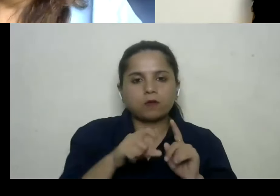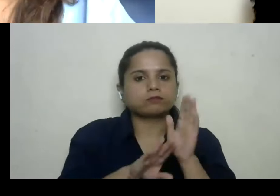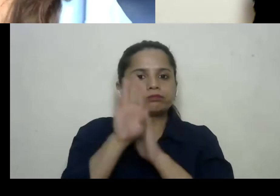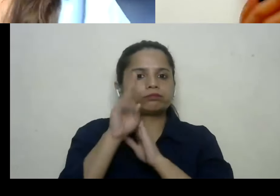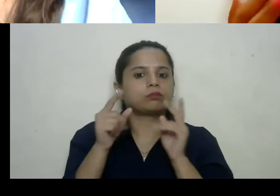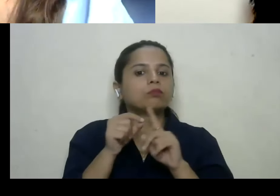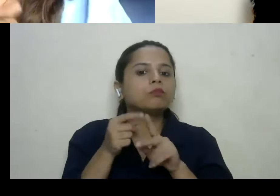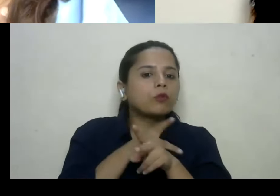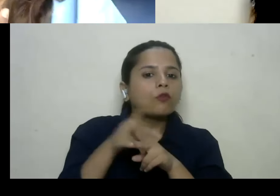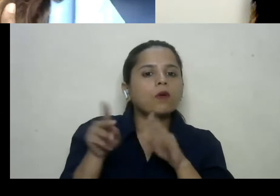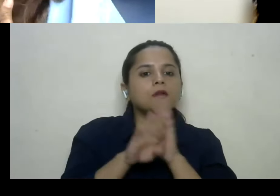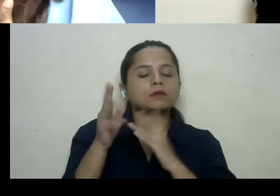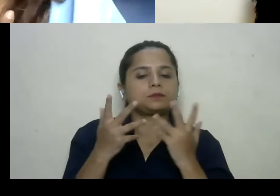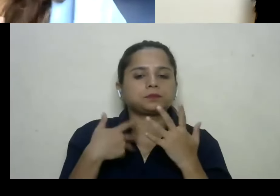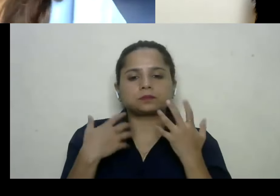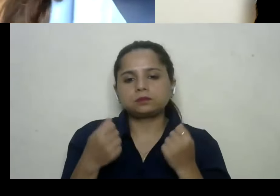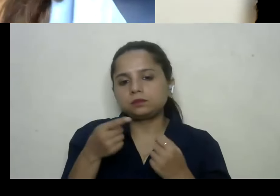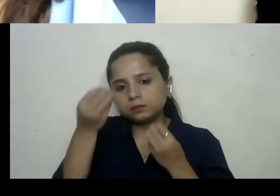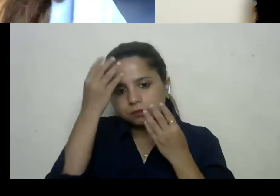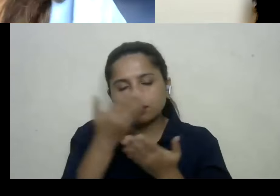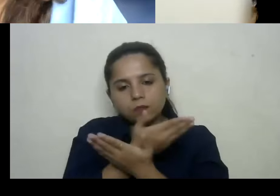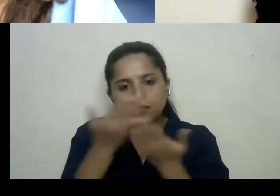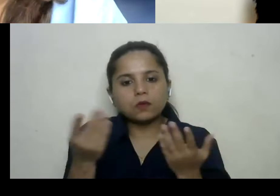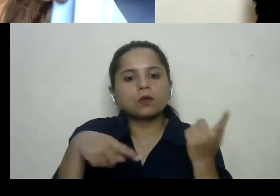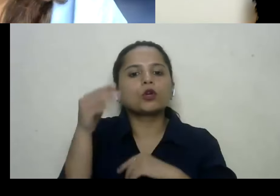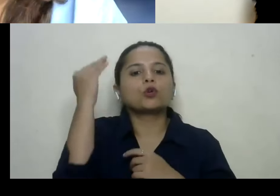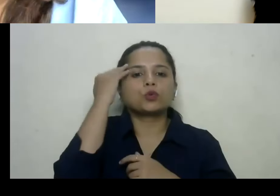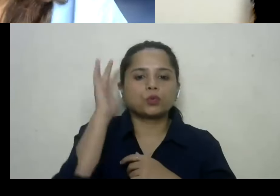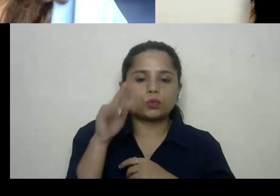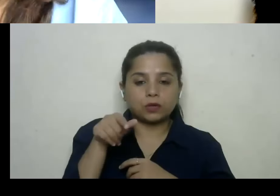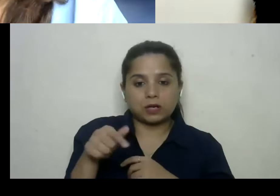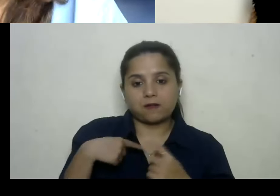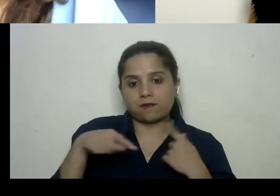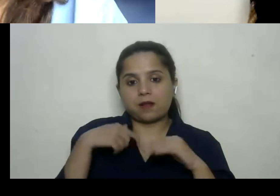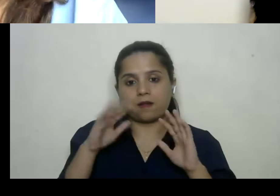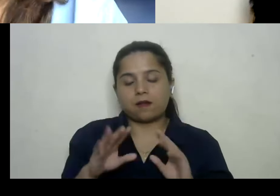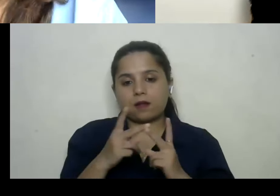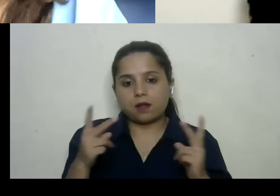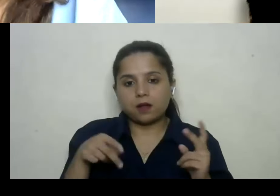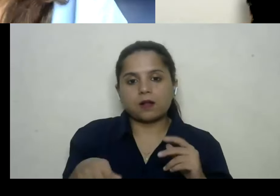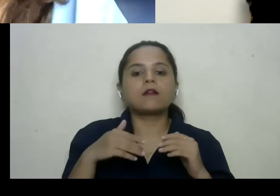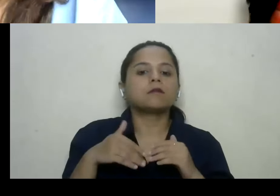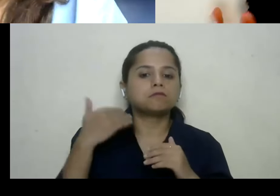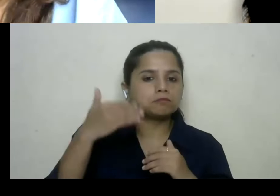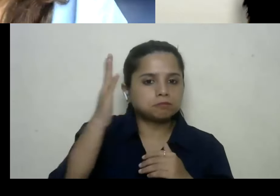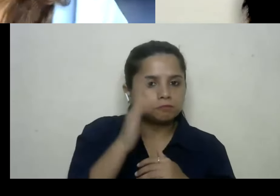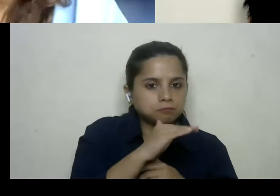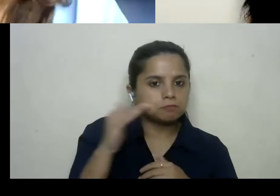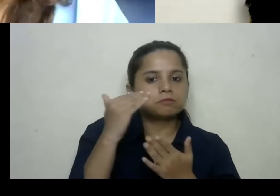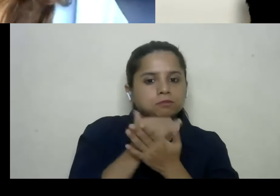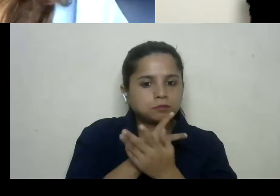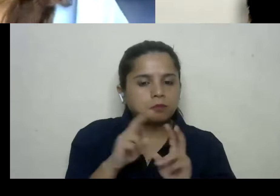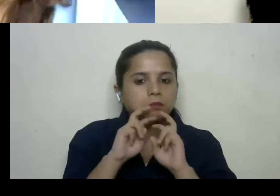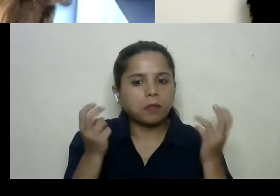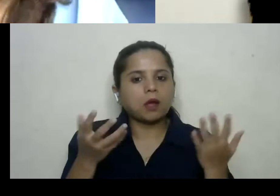field as well. I just want to let all our participants here know that we have a couple of webinars and mini events and panel